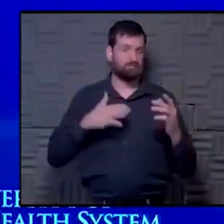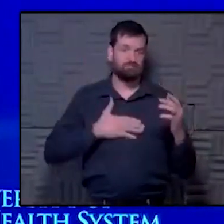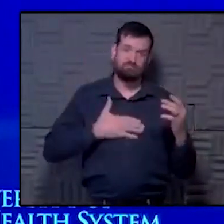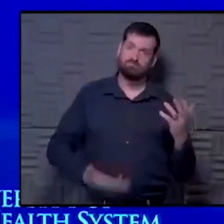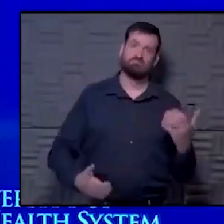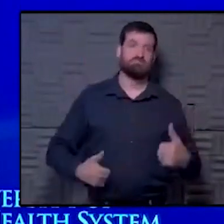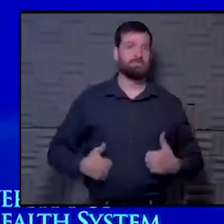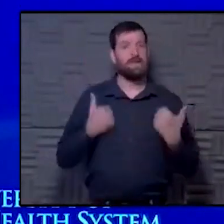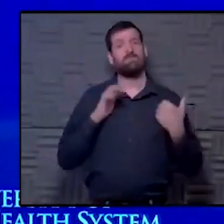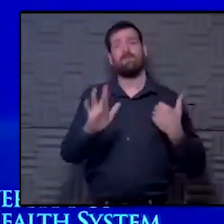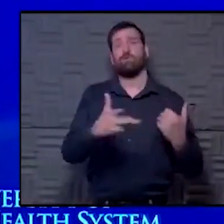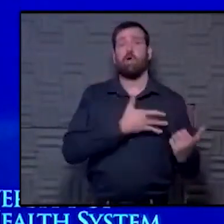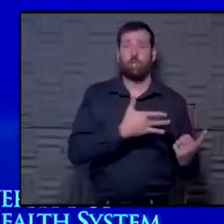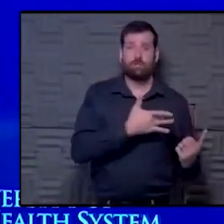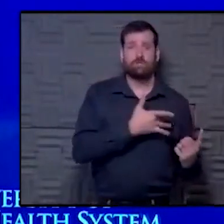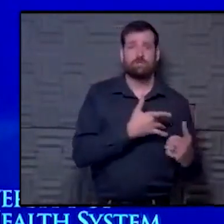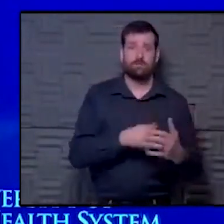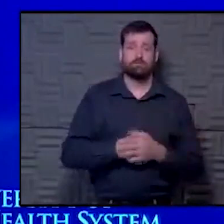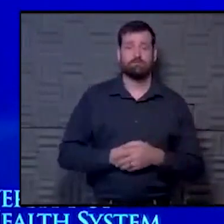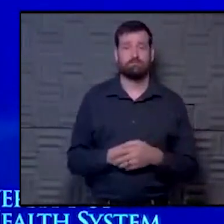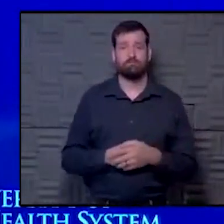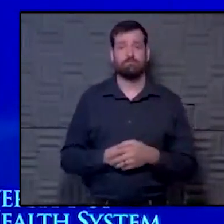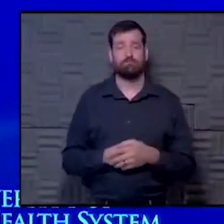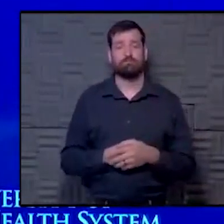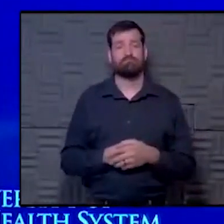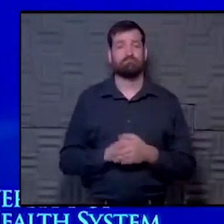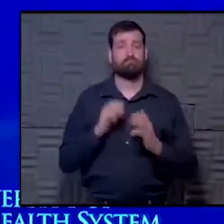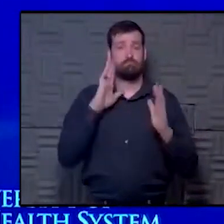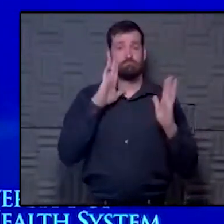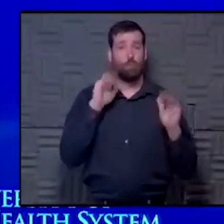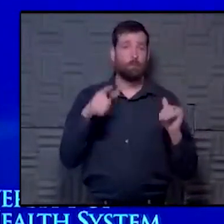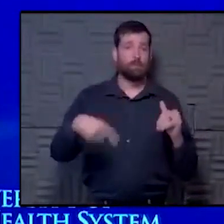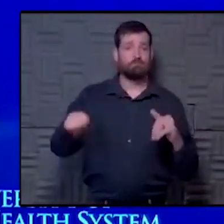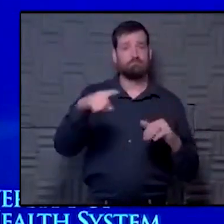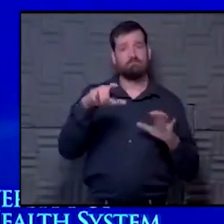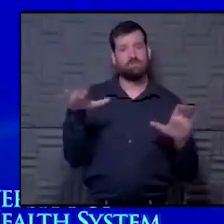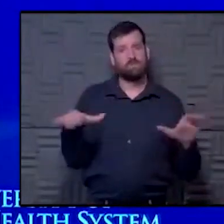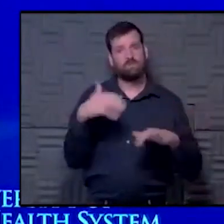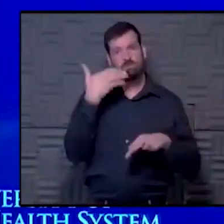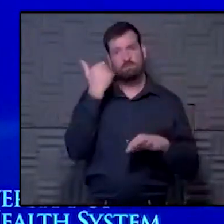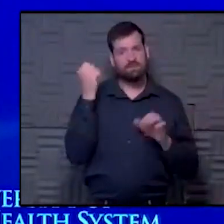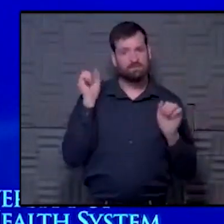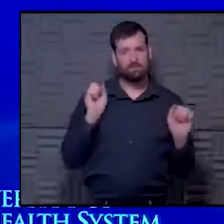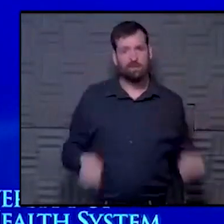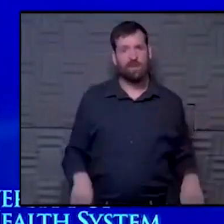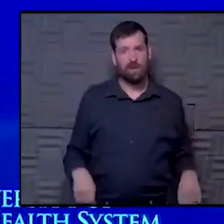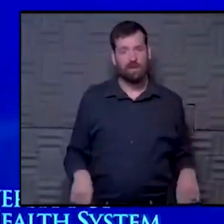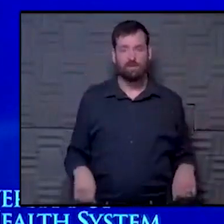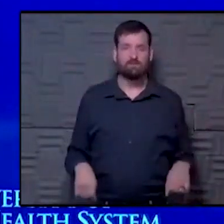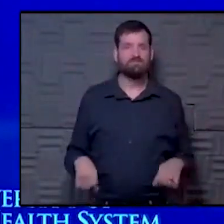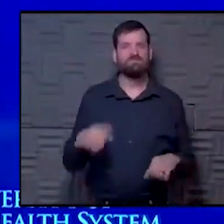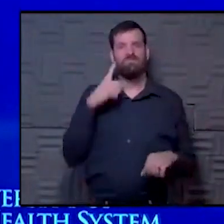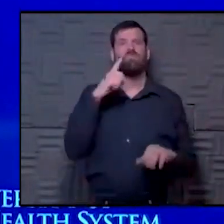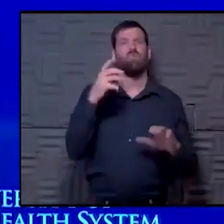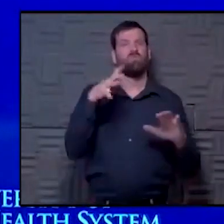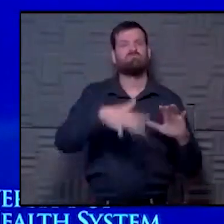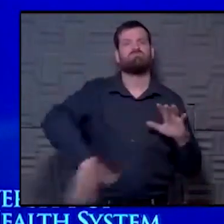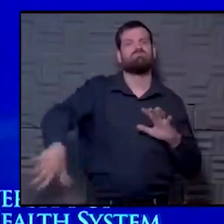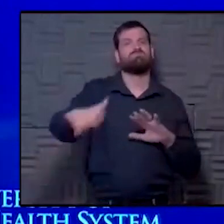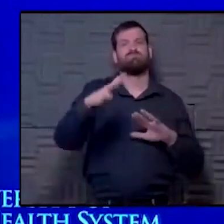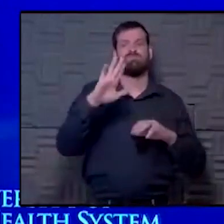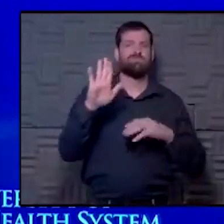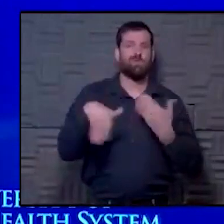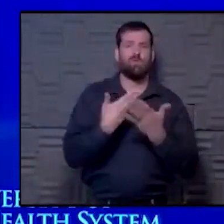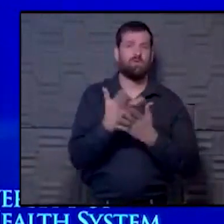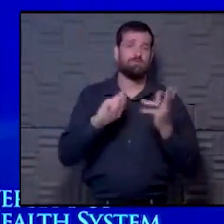lives and give their hearts often do it. We hope that you do the best thing you can for everyone around you.